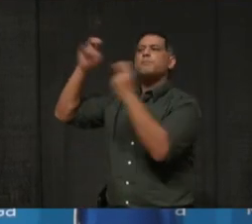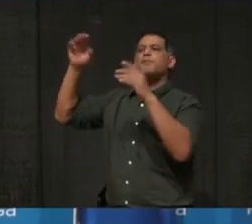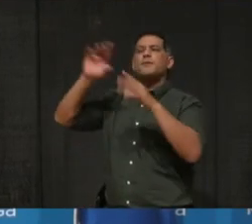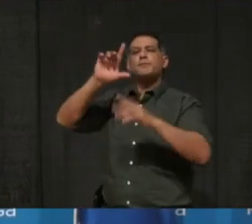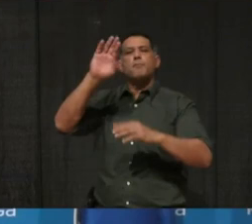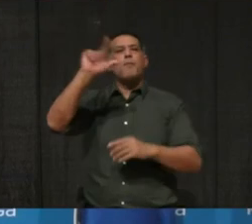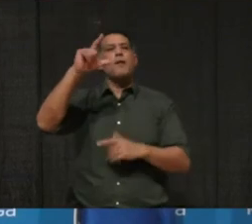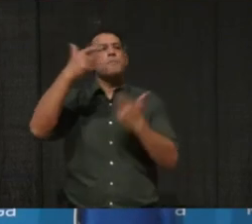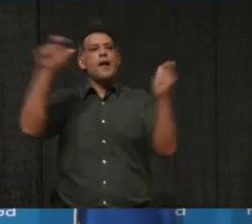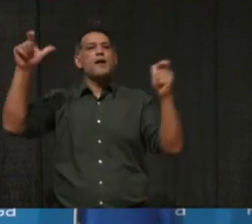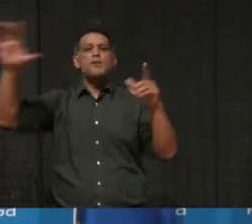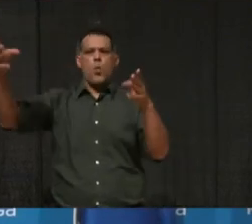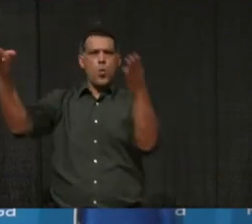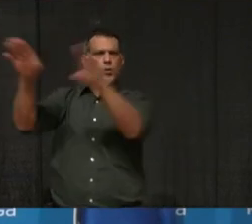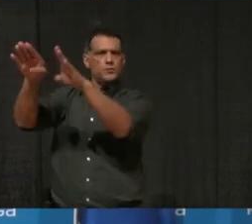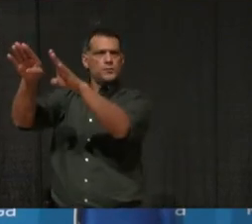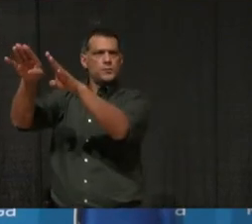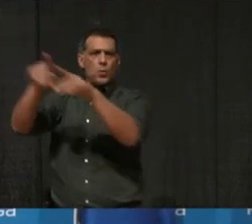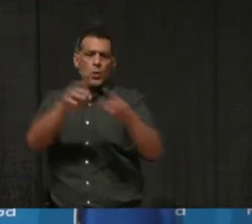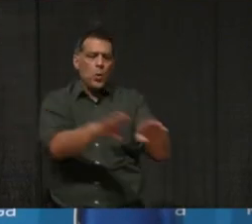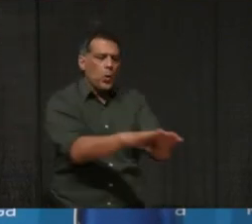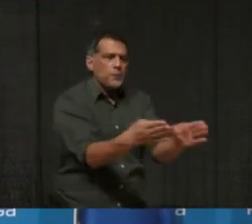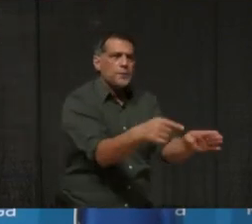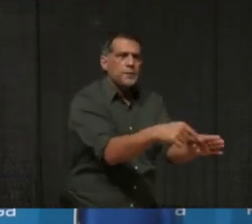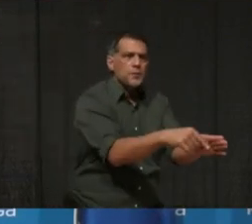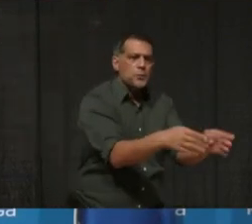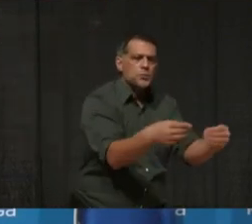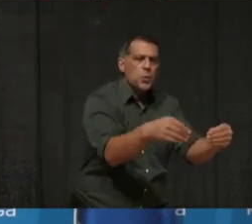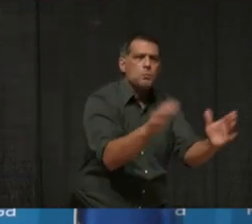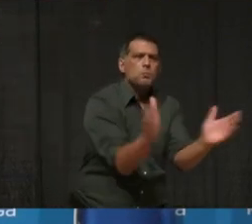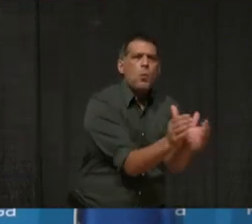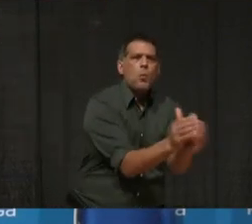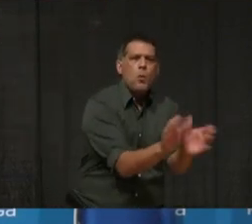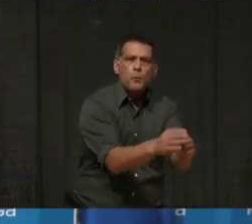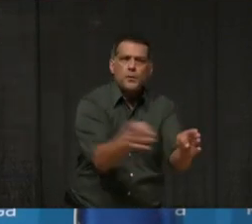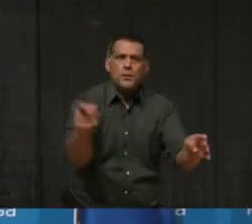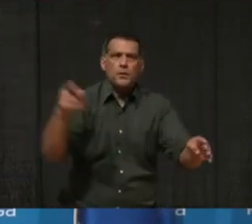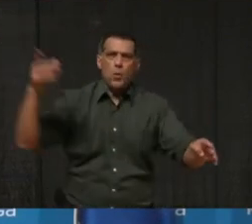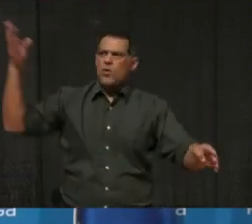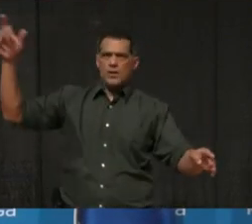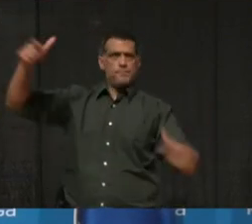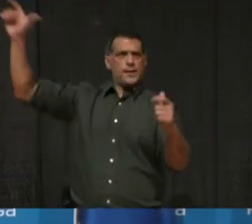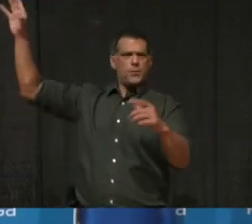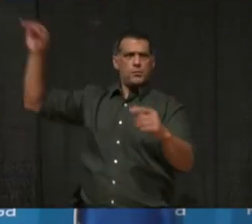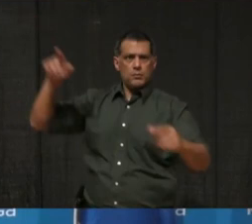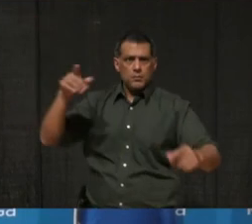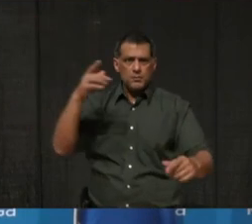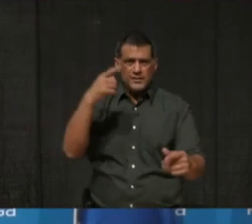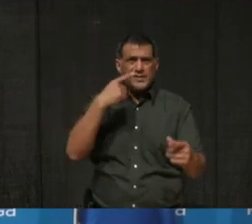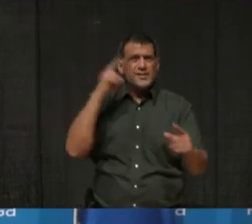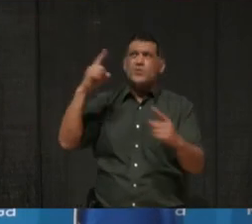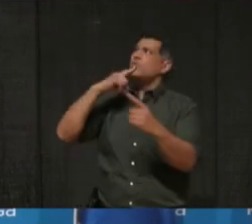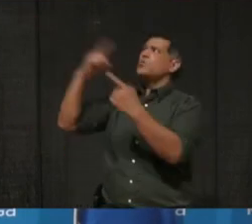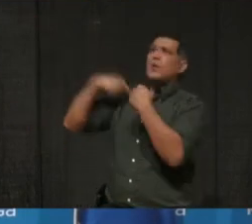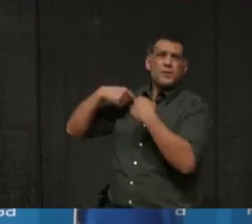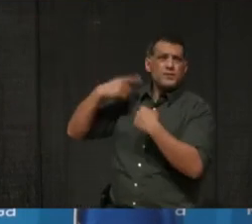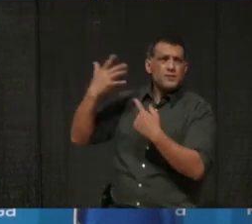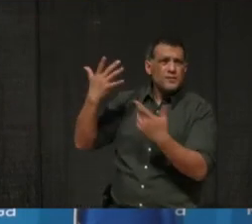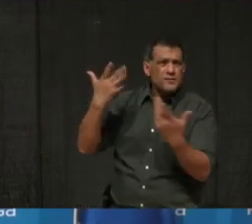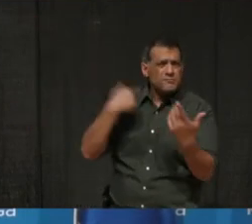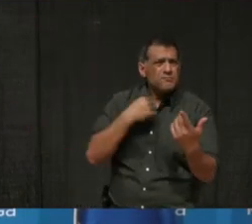opening smaller business, probably retail. Have you heard from the province about that at all, or any response on that file?